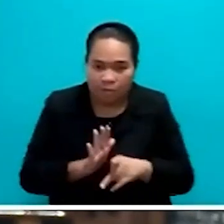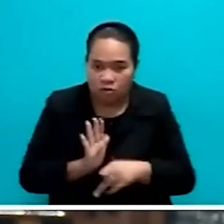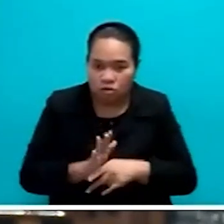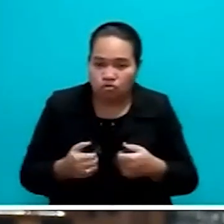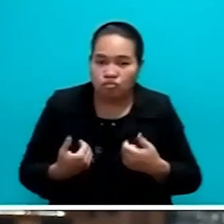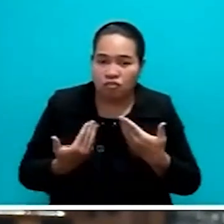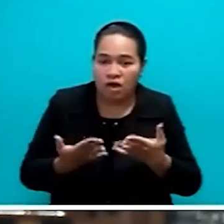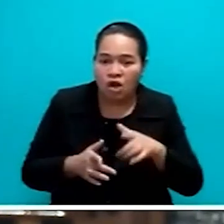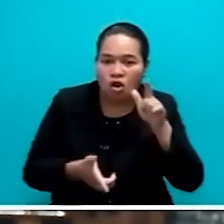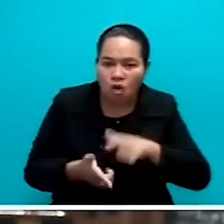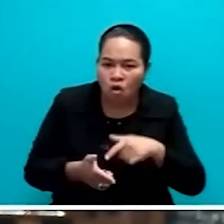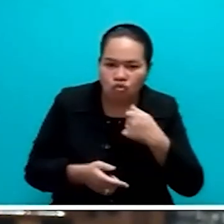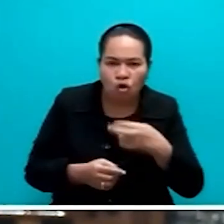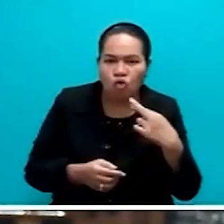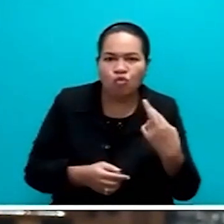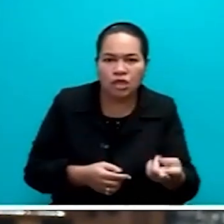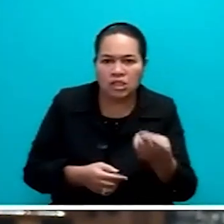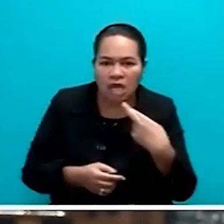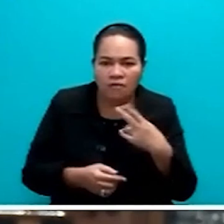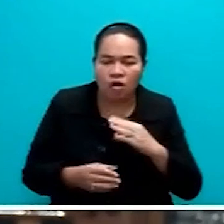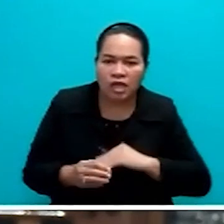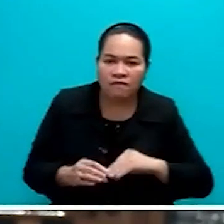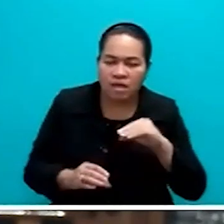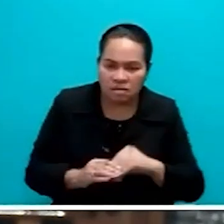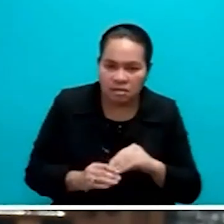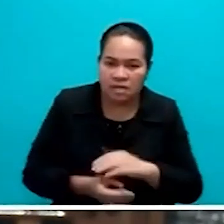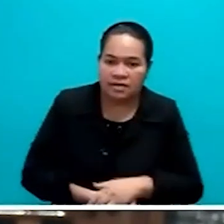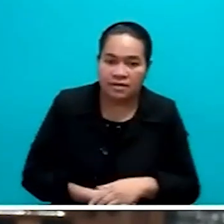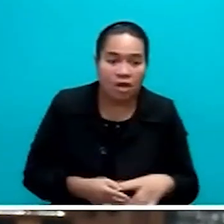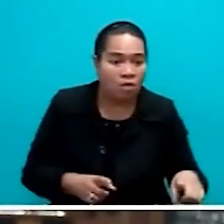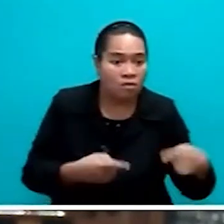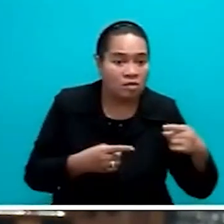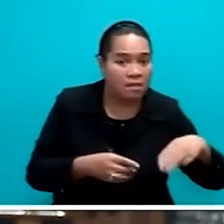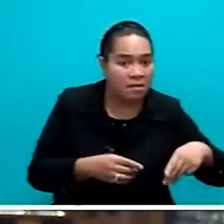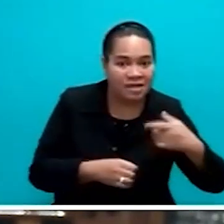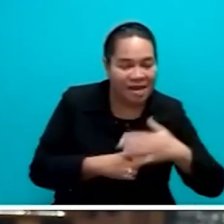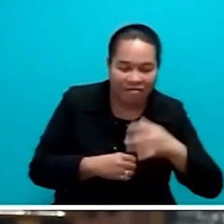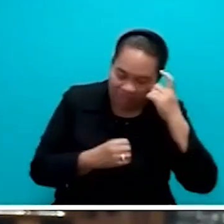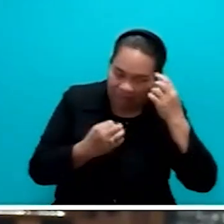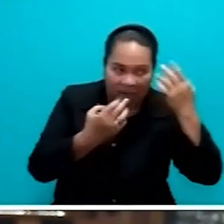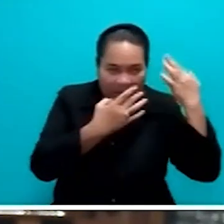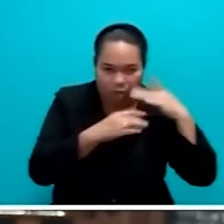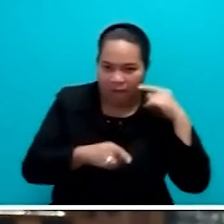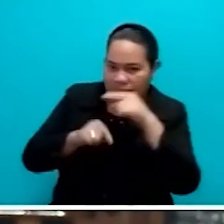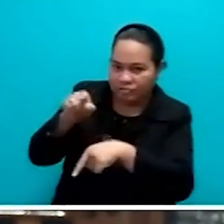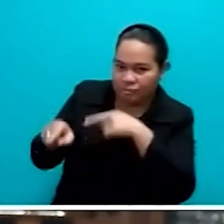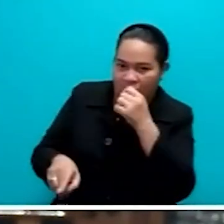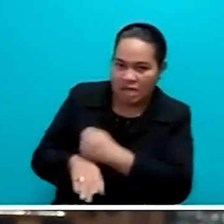or no return on investment. The opposition members did not consider these facts when pointing fingers at government